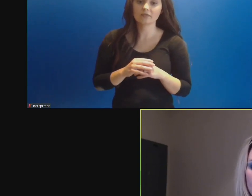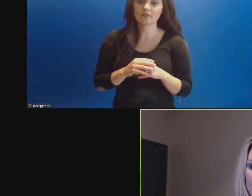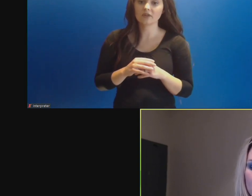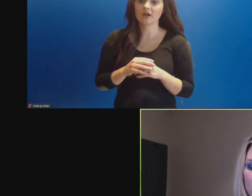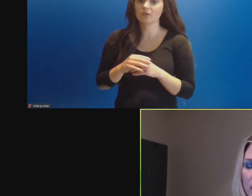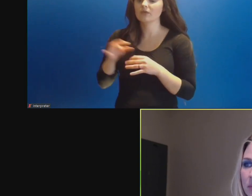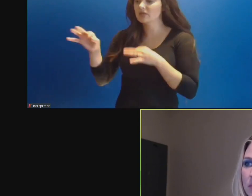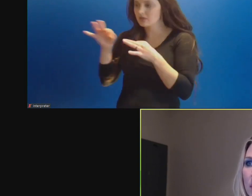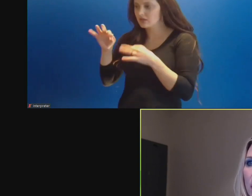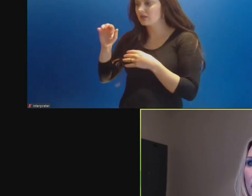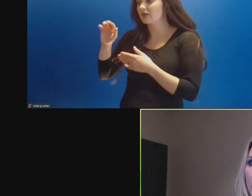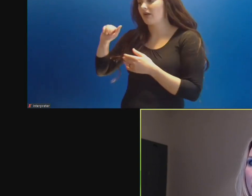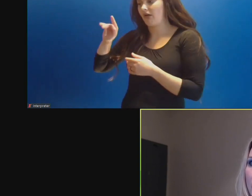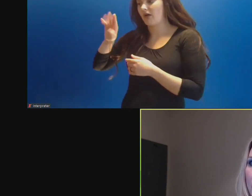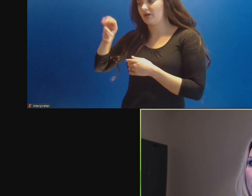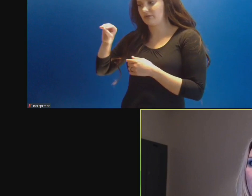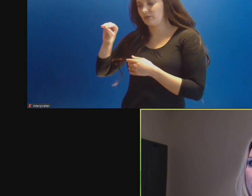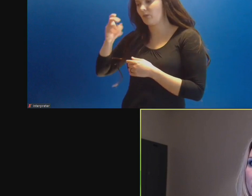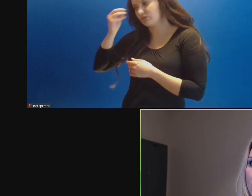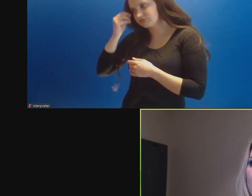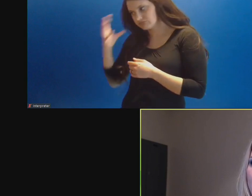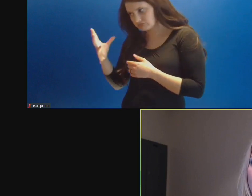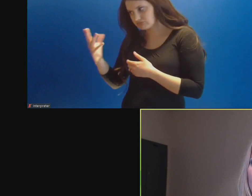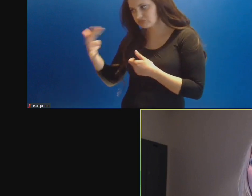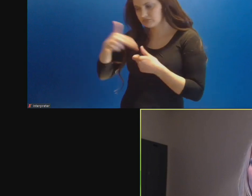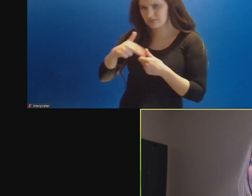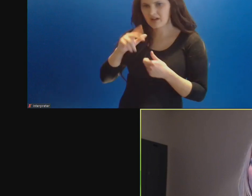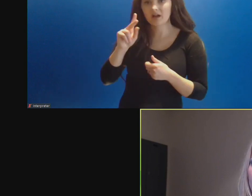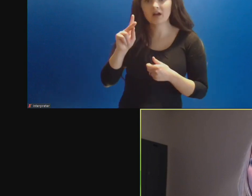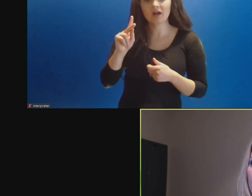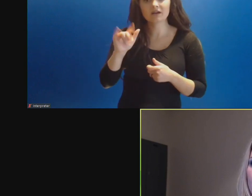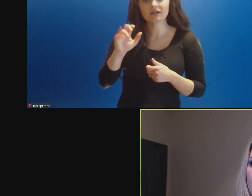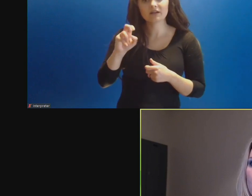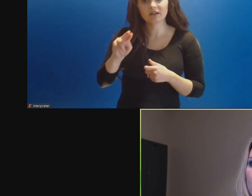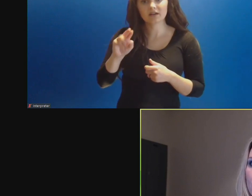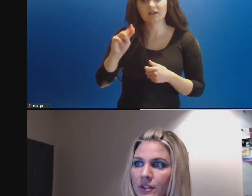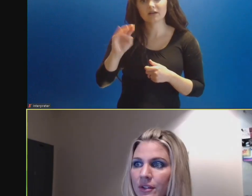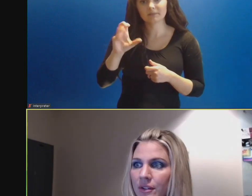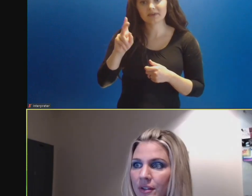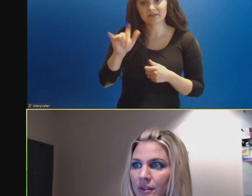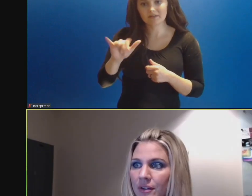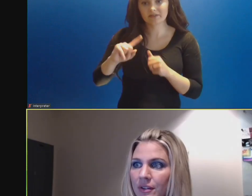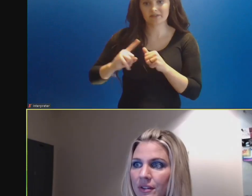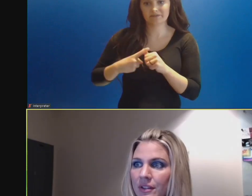they've been patched in. And I saw Karen McKay first.